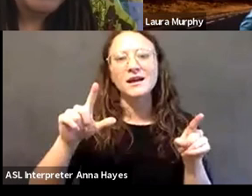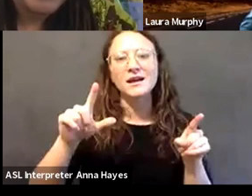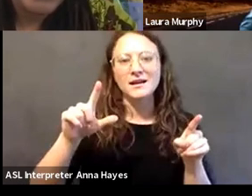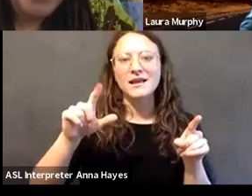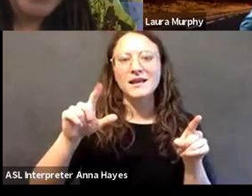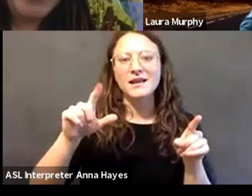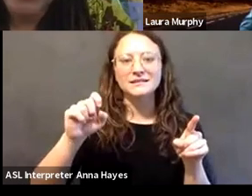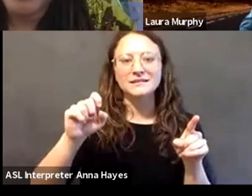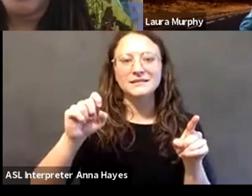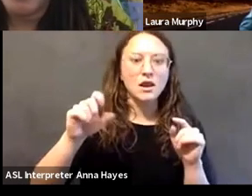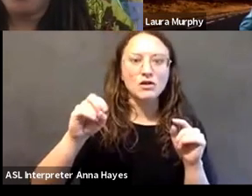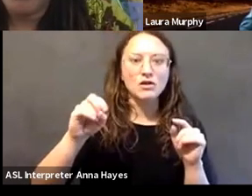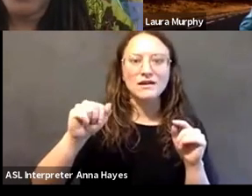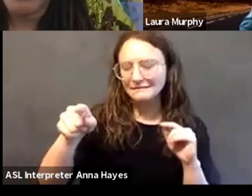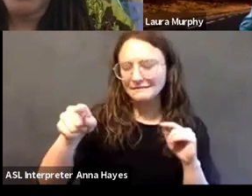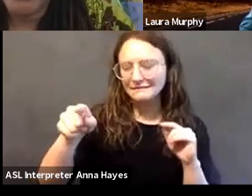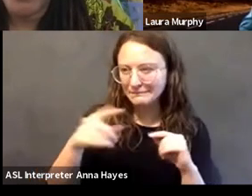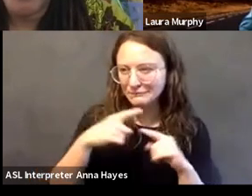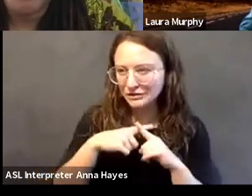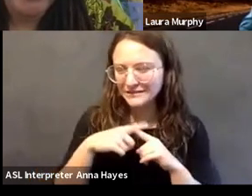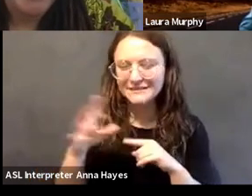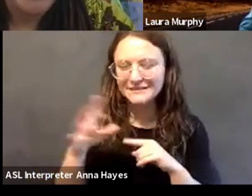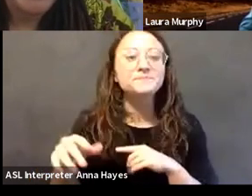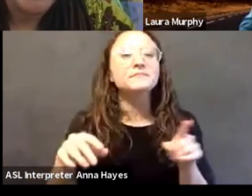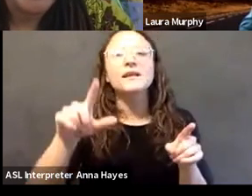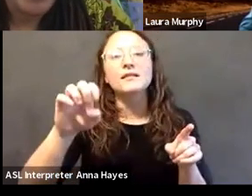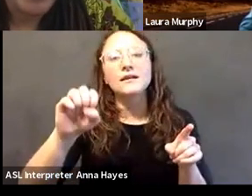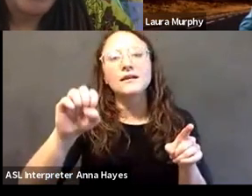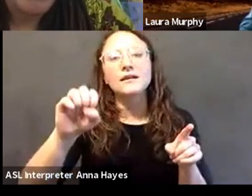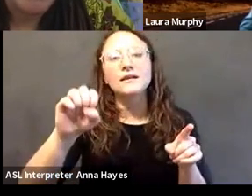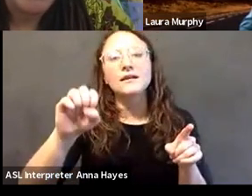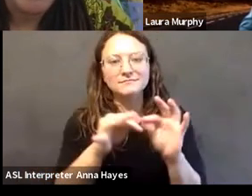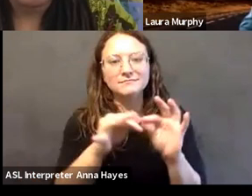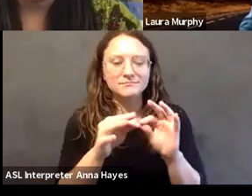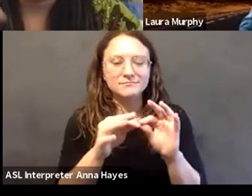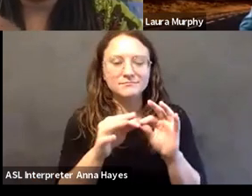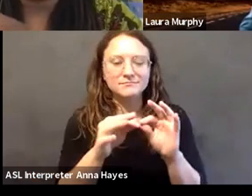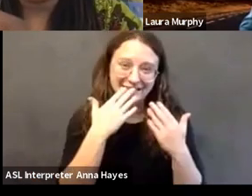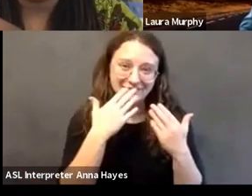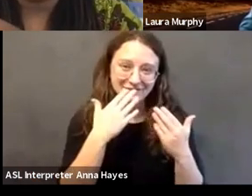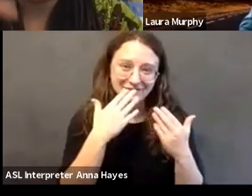Flora. I just want to say, you know, thank you to everyone who joined us on this.